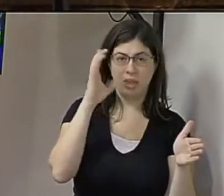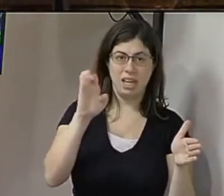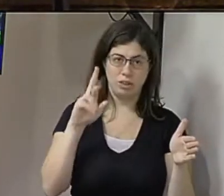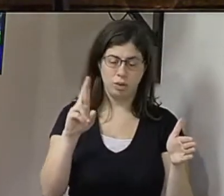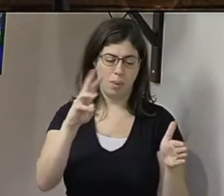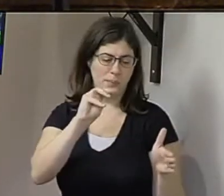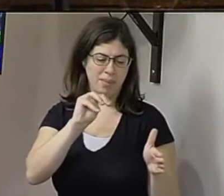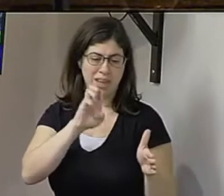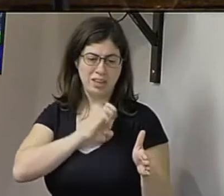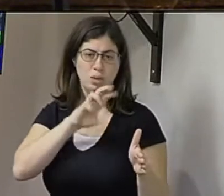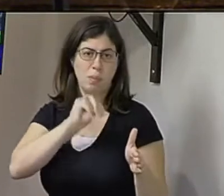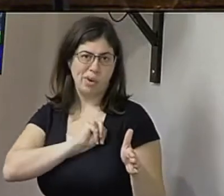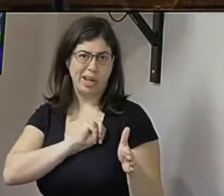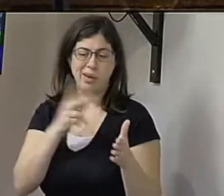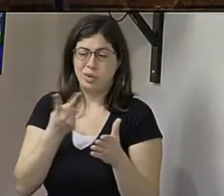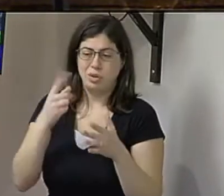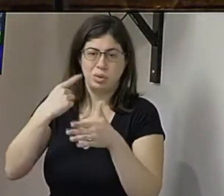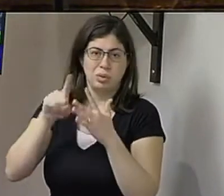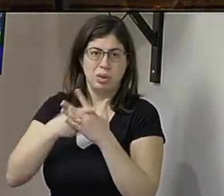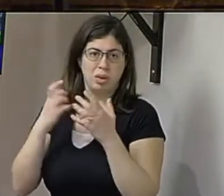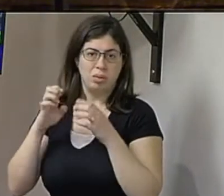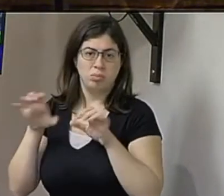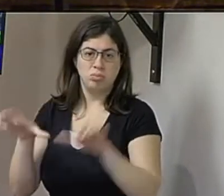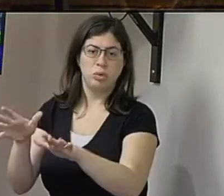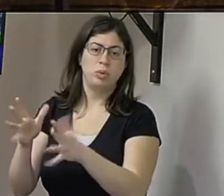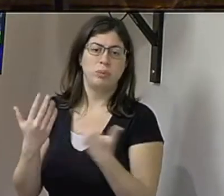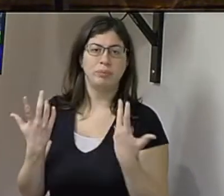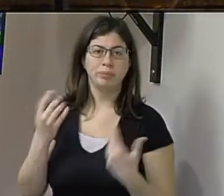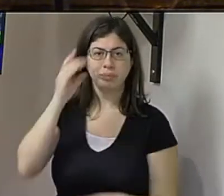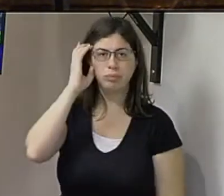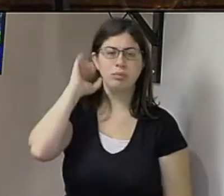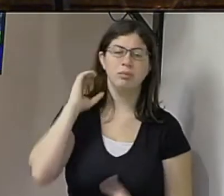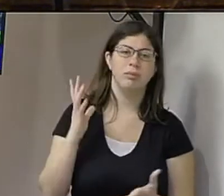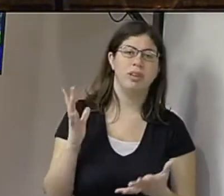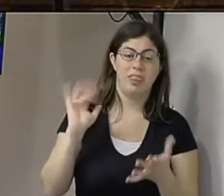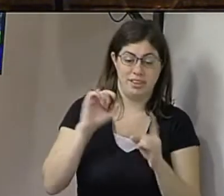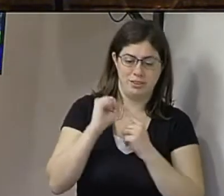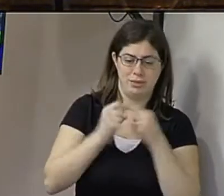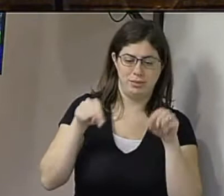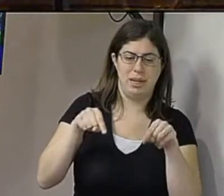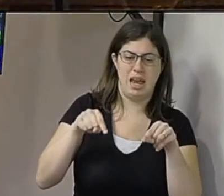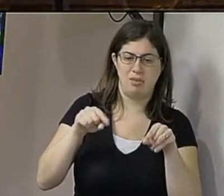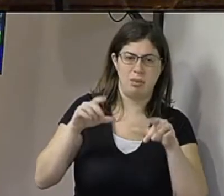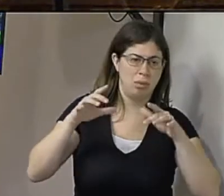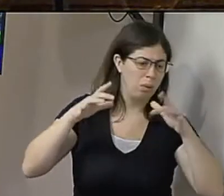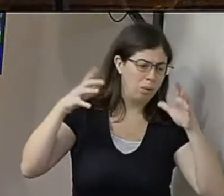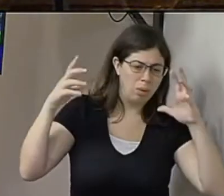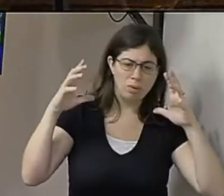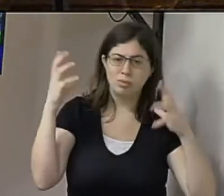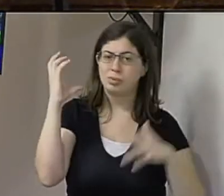and Mordecai begin to do when they start to have access to these things. So this is our setting. It's this wild party that's